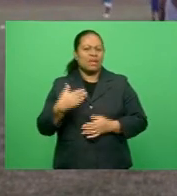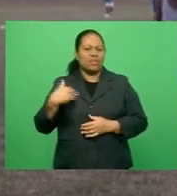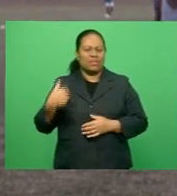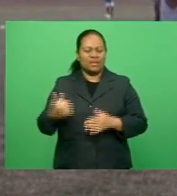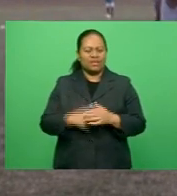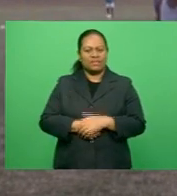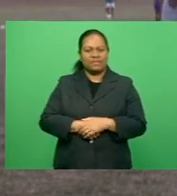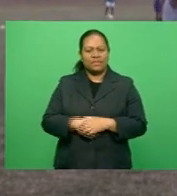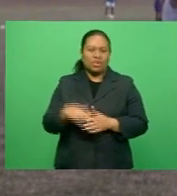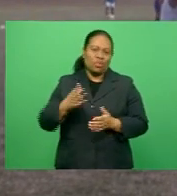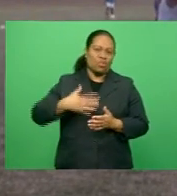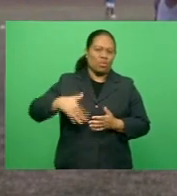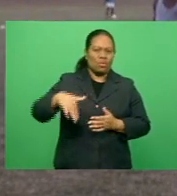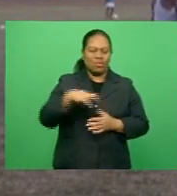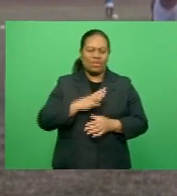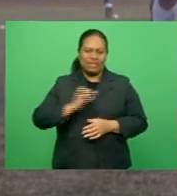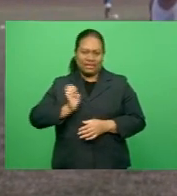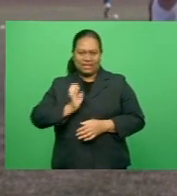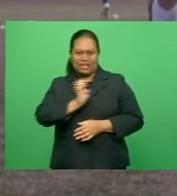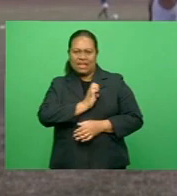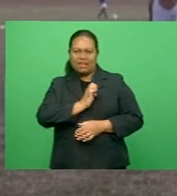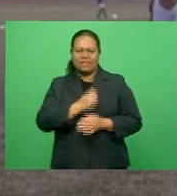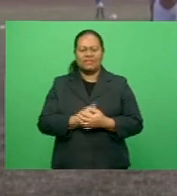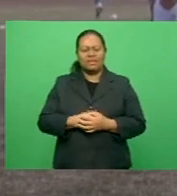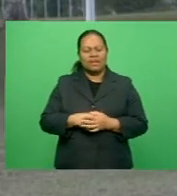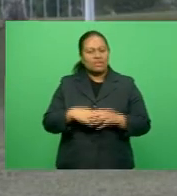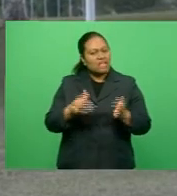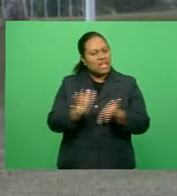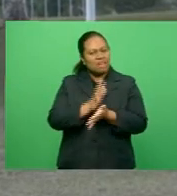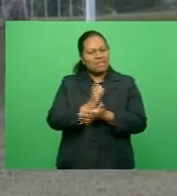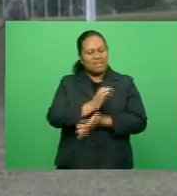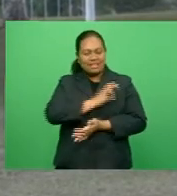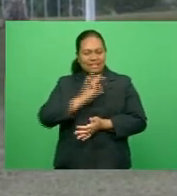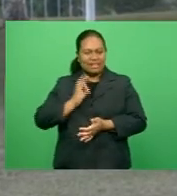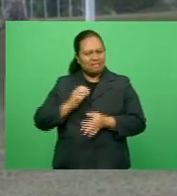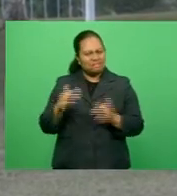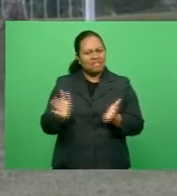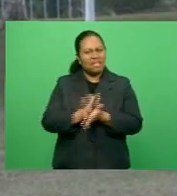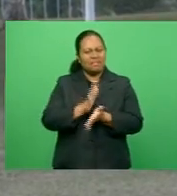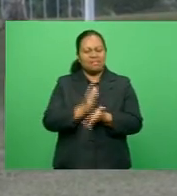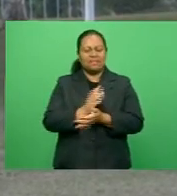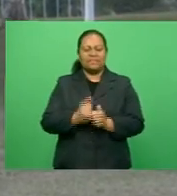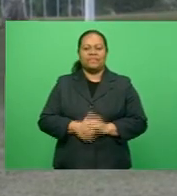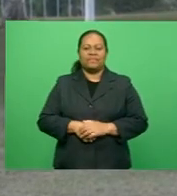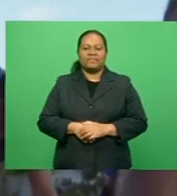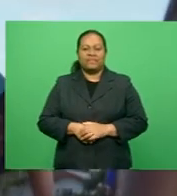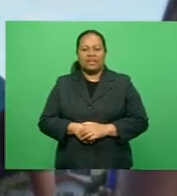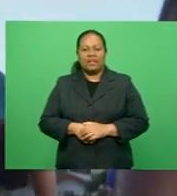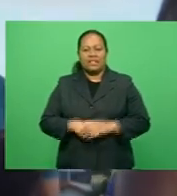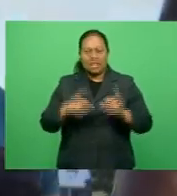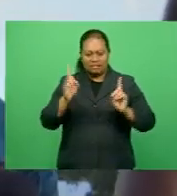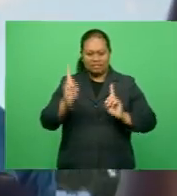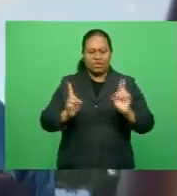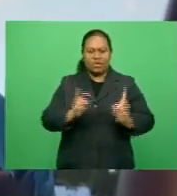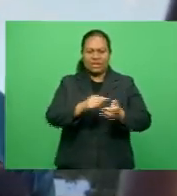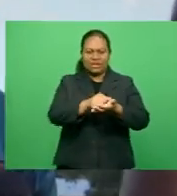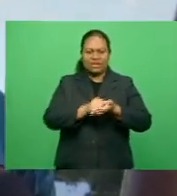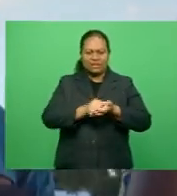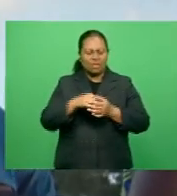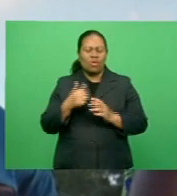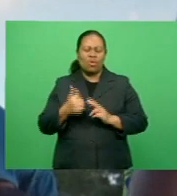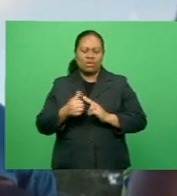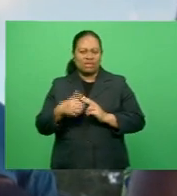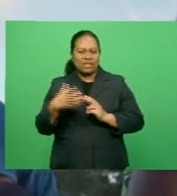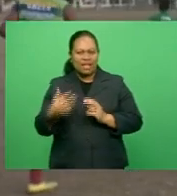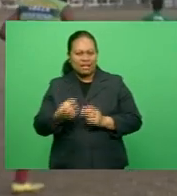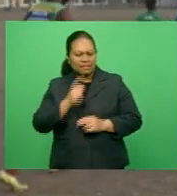all the officials, executives and the players were happy about it. 18-year-old goalkeeper Tivita Ravia, who also made his